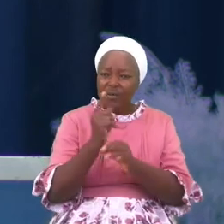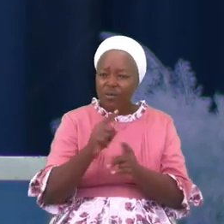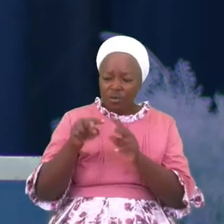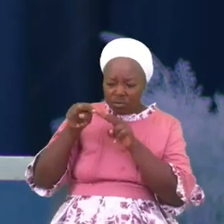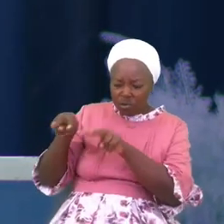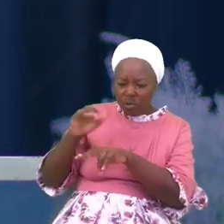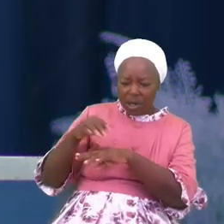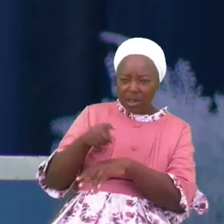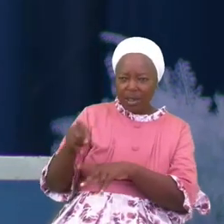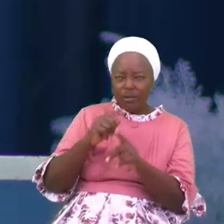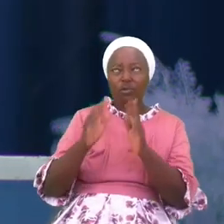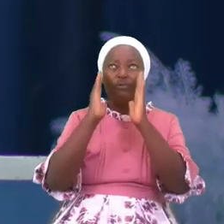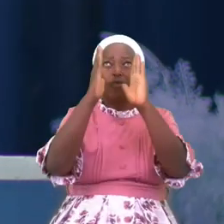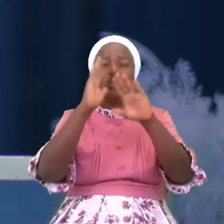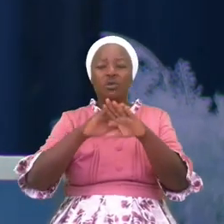the message.